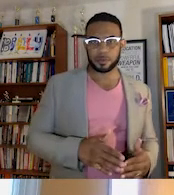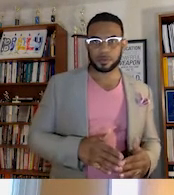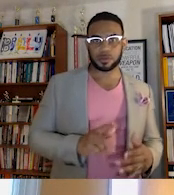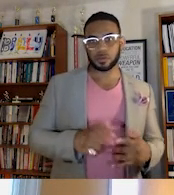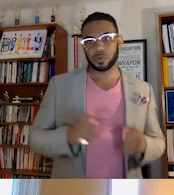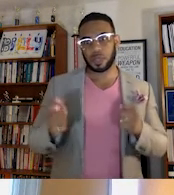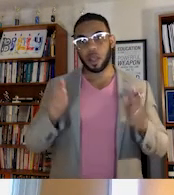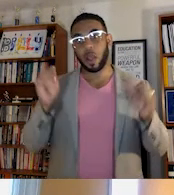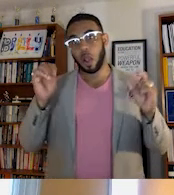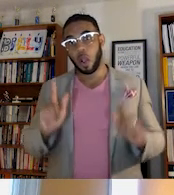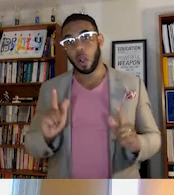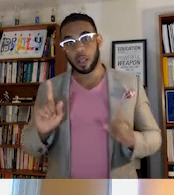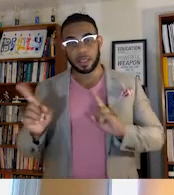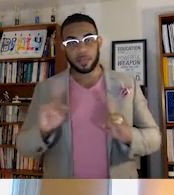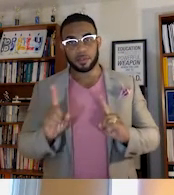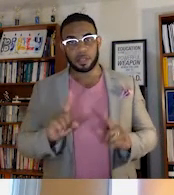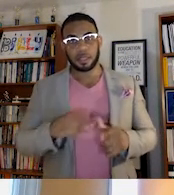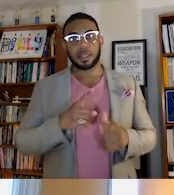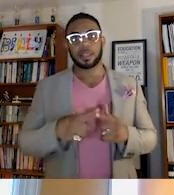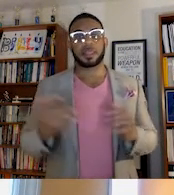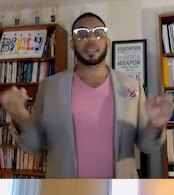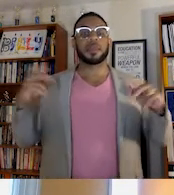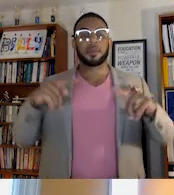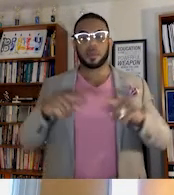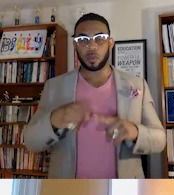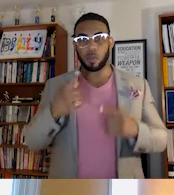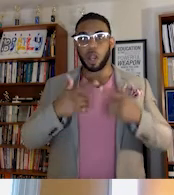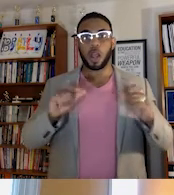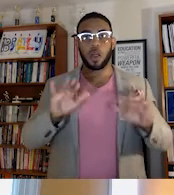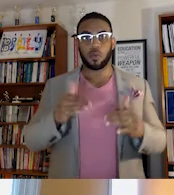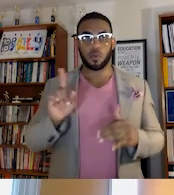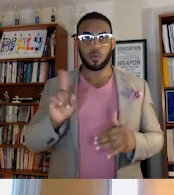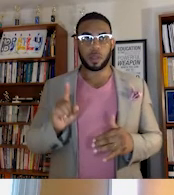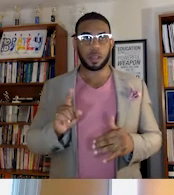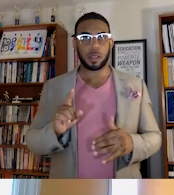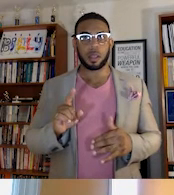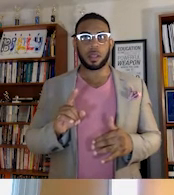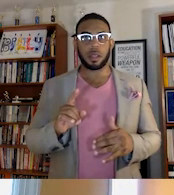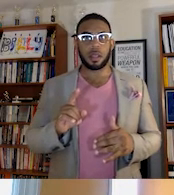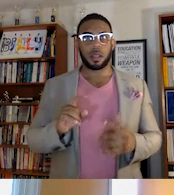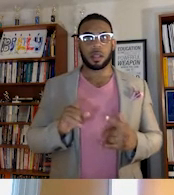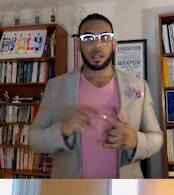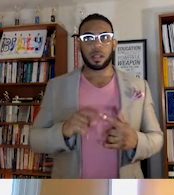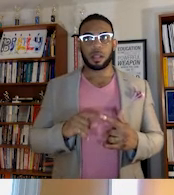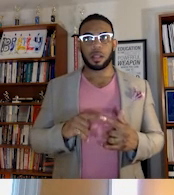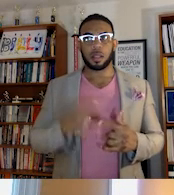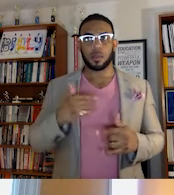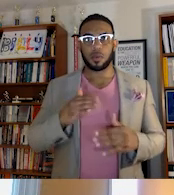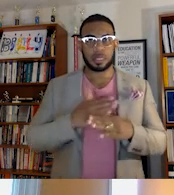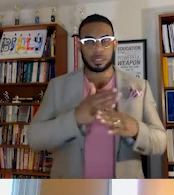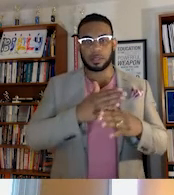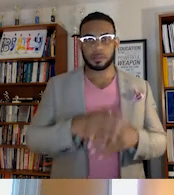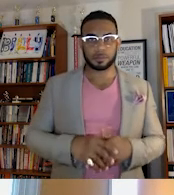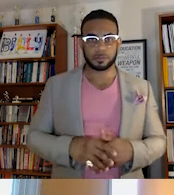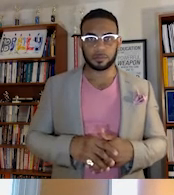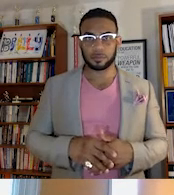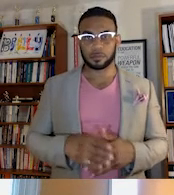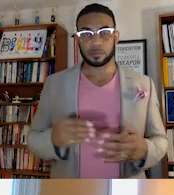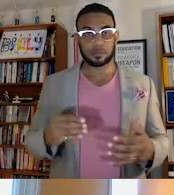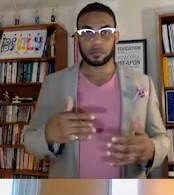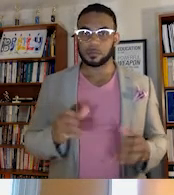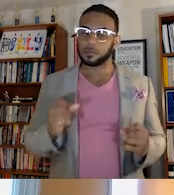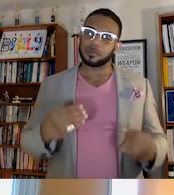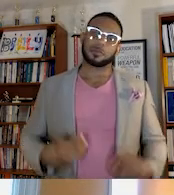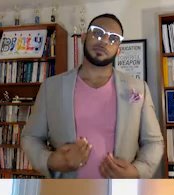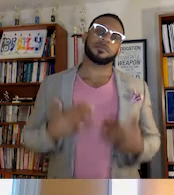to handle all of the conversations, and then came back to one large room where we shared. And it was